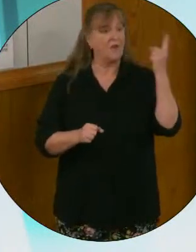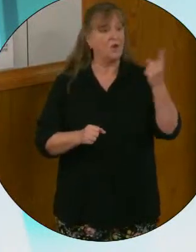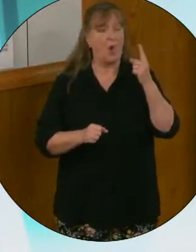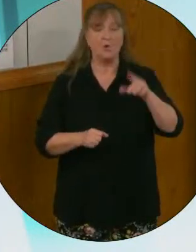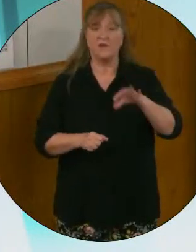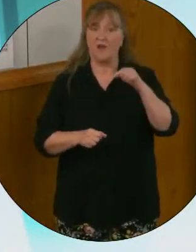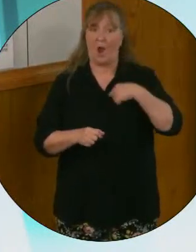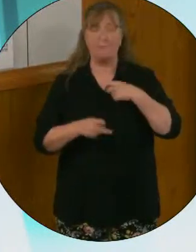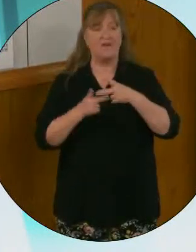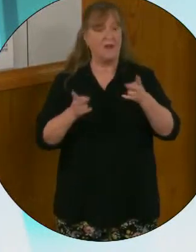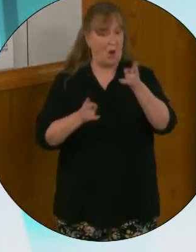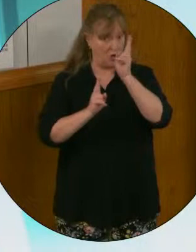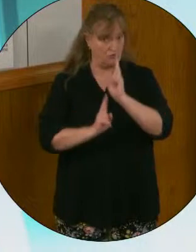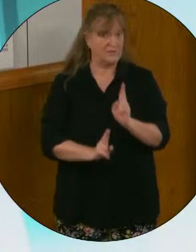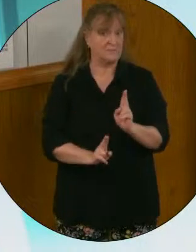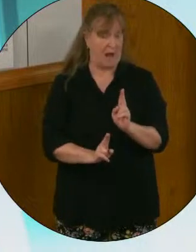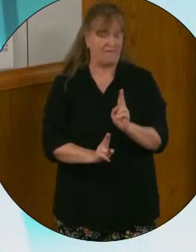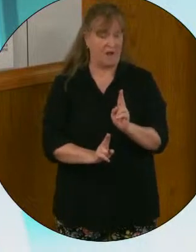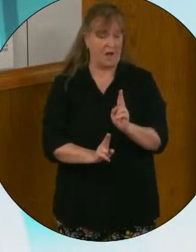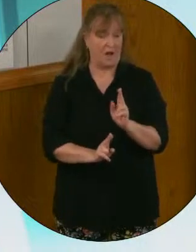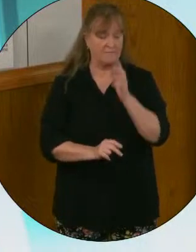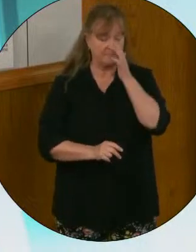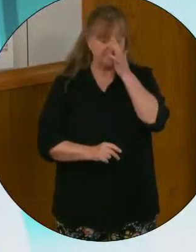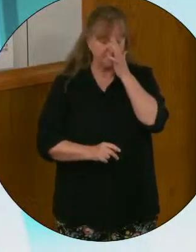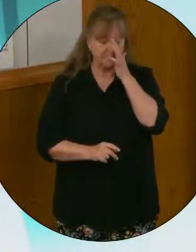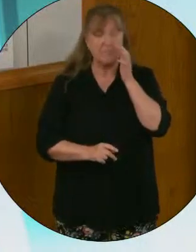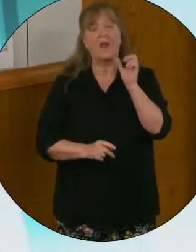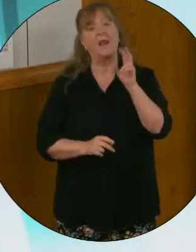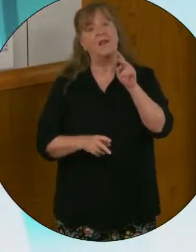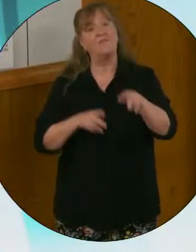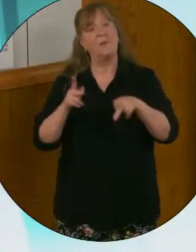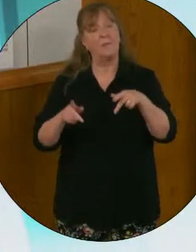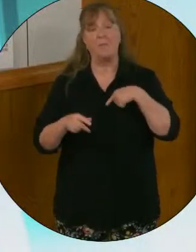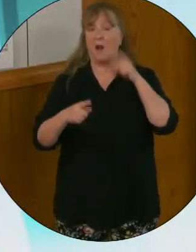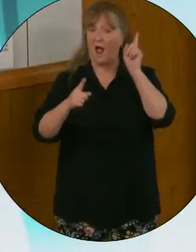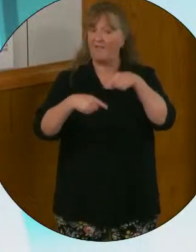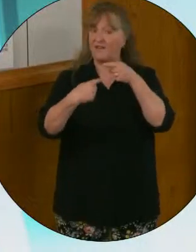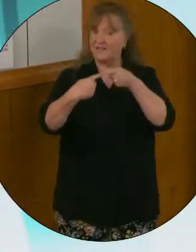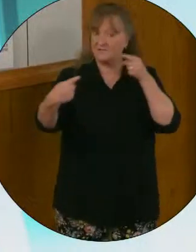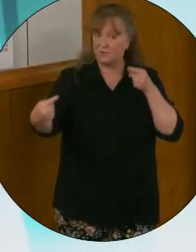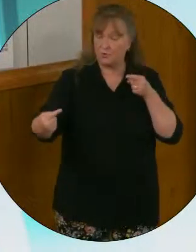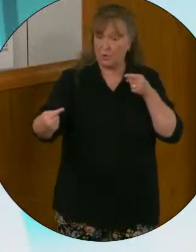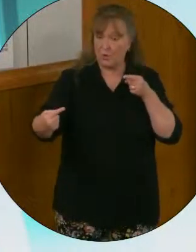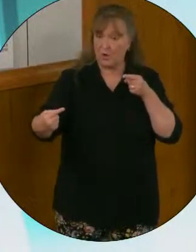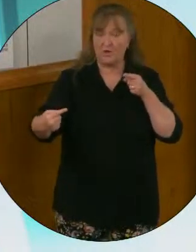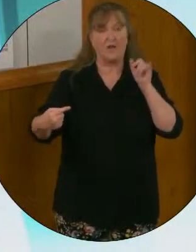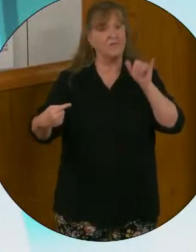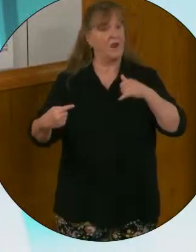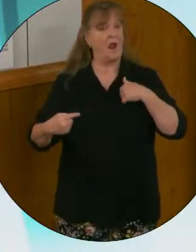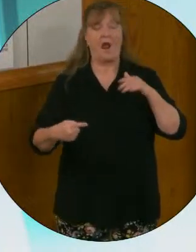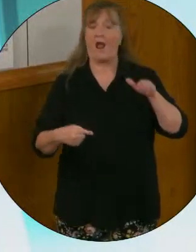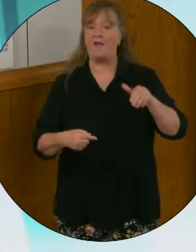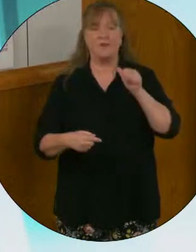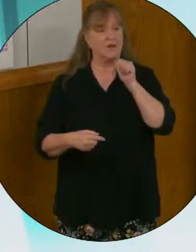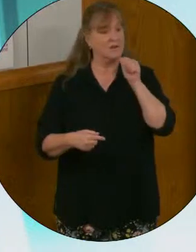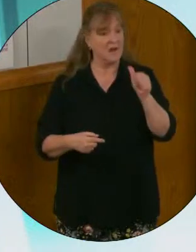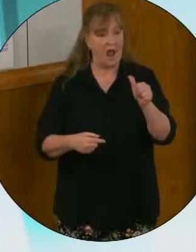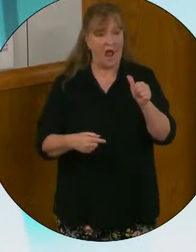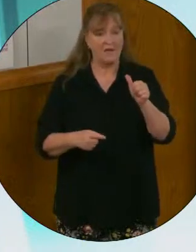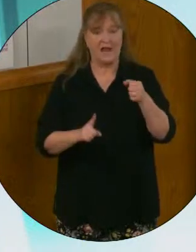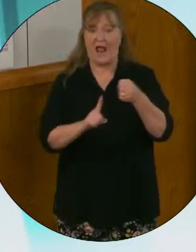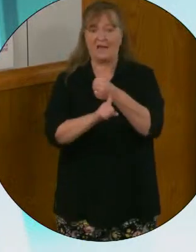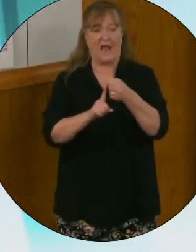me respectful. And even the people that I have disagreed with, that I have not